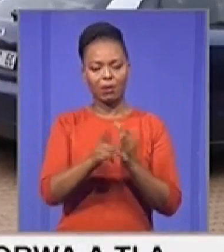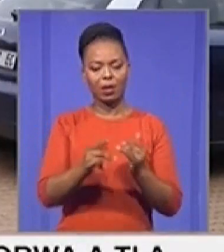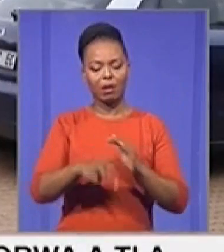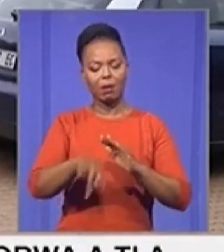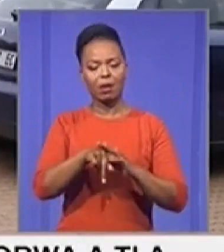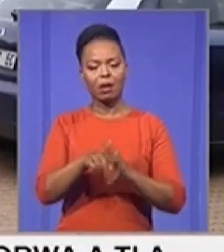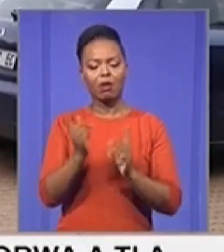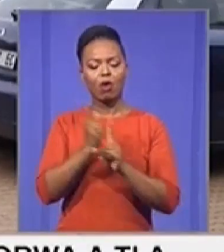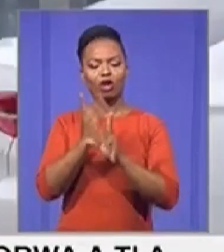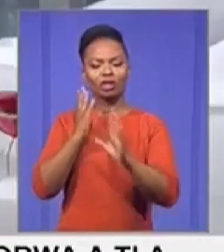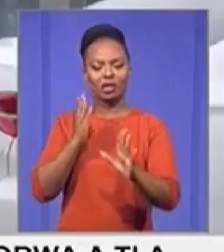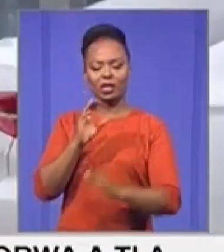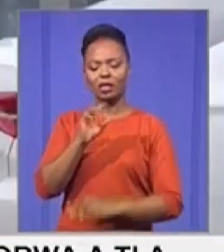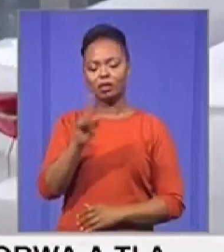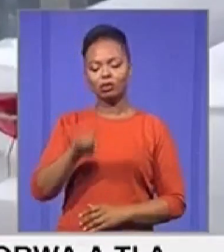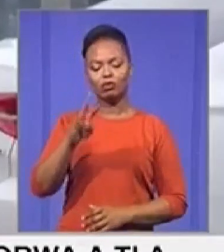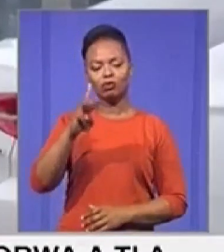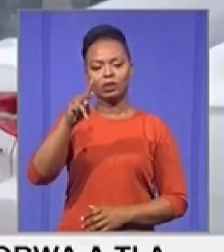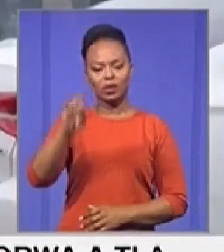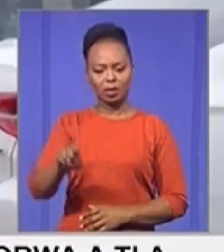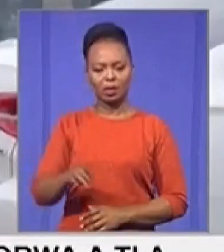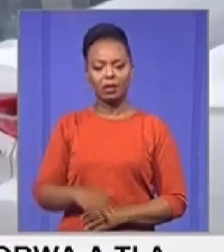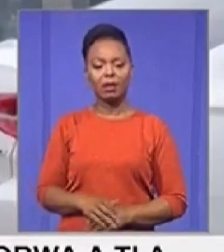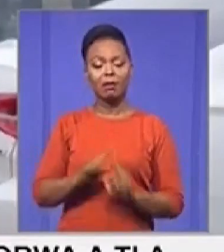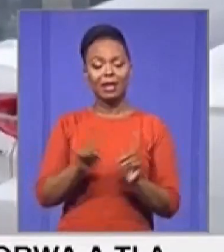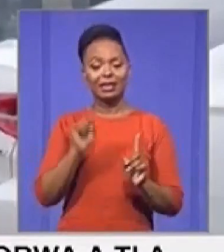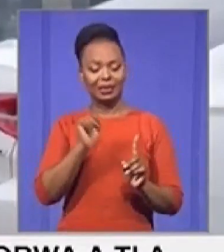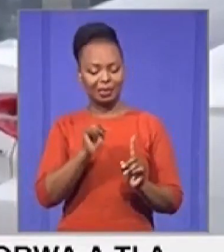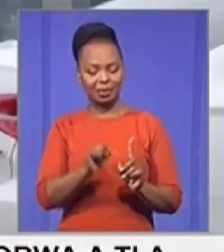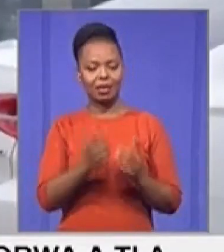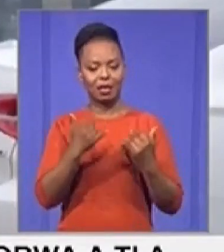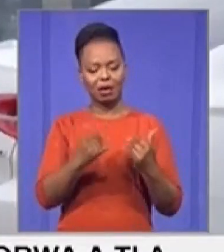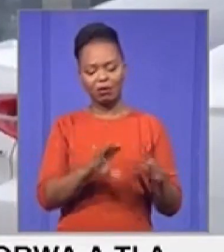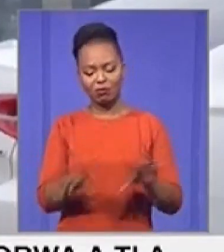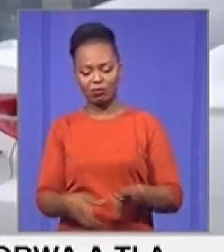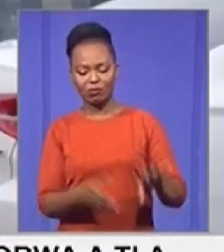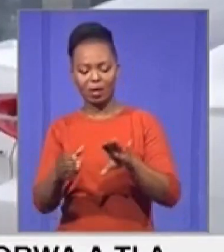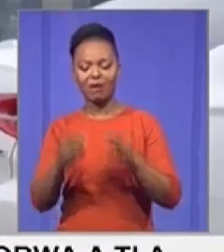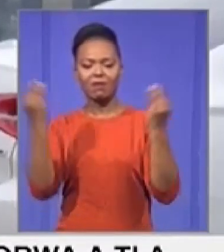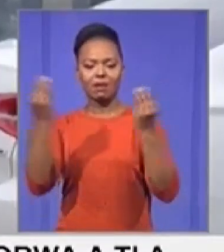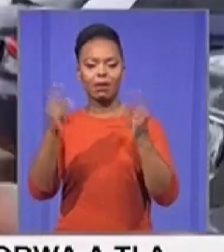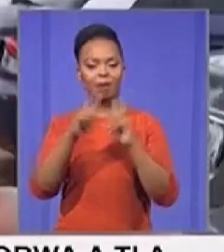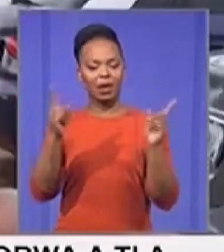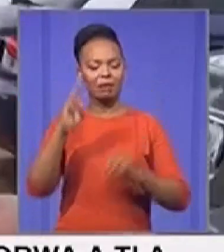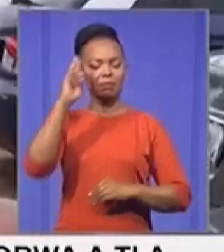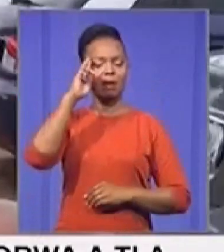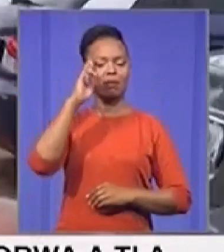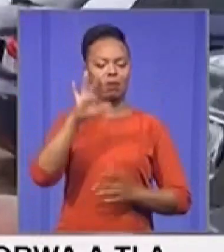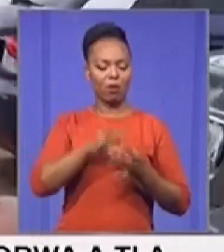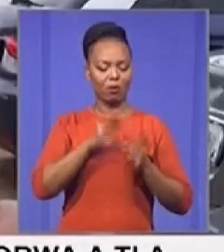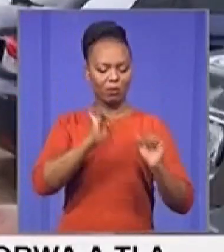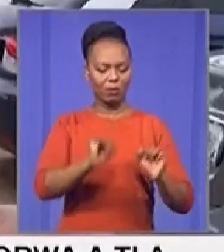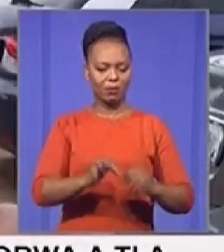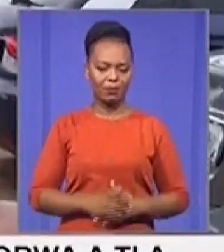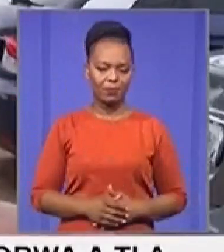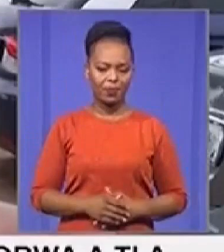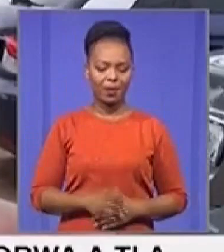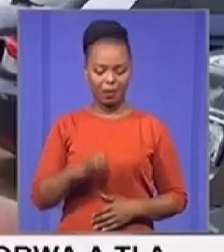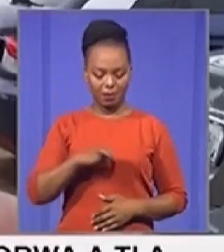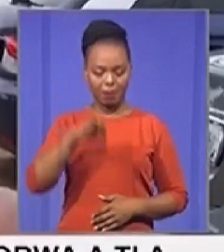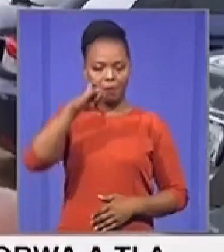la Zwide le ha e se e le naledi papading ya rugby empa o ntse a hopola moo a qadileng teng. We feel very proud,